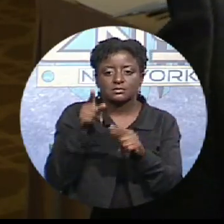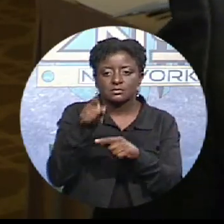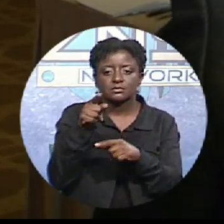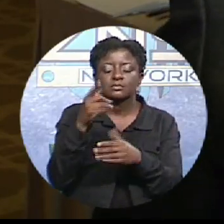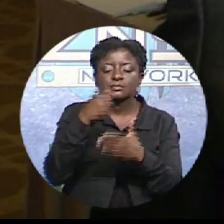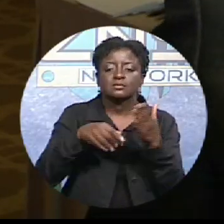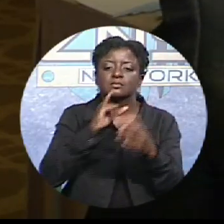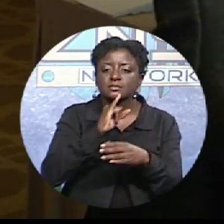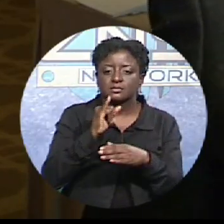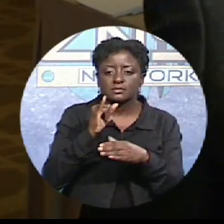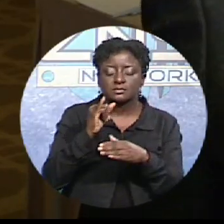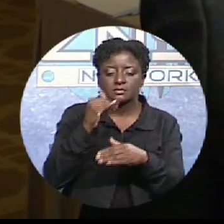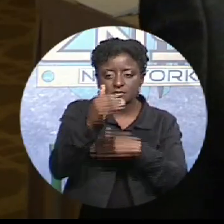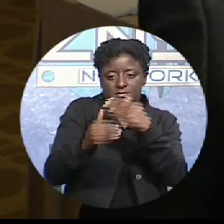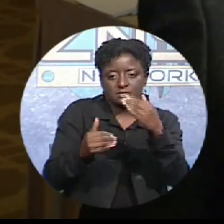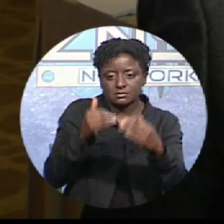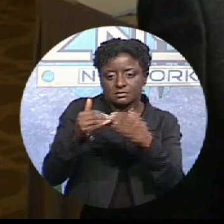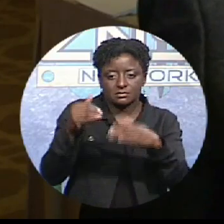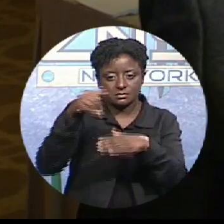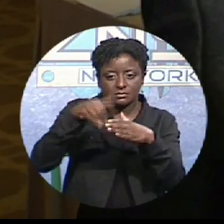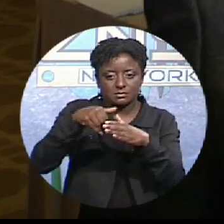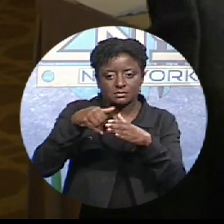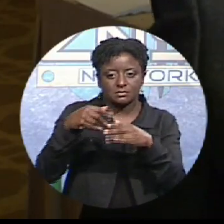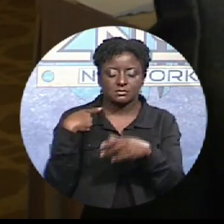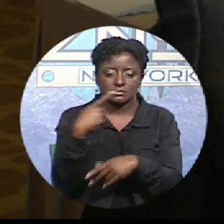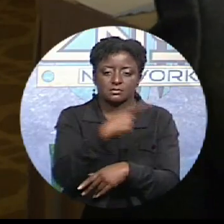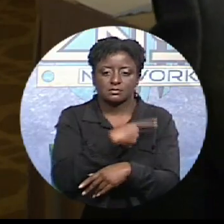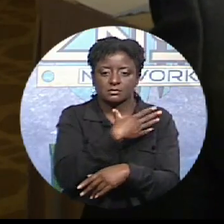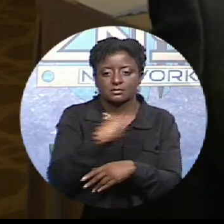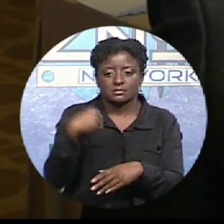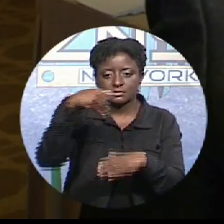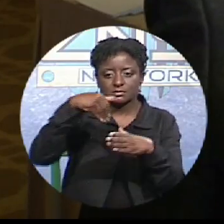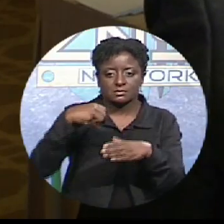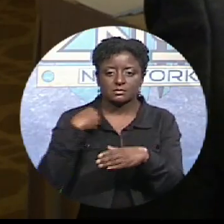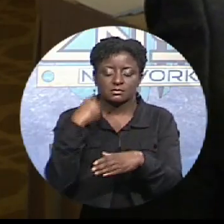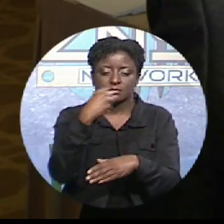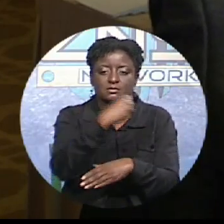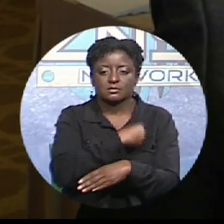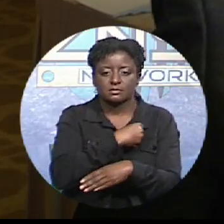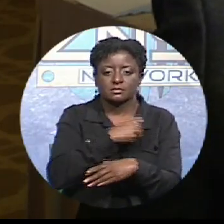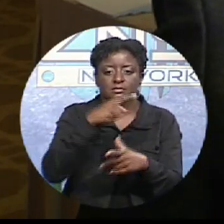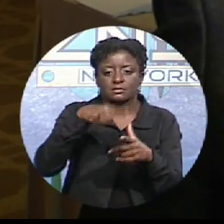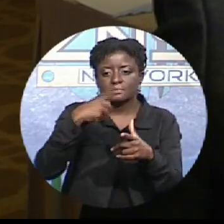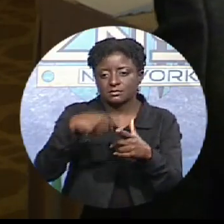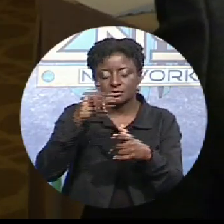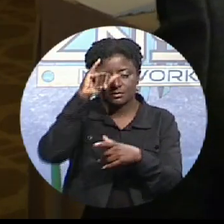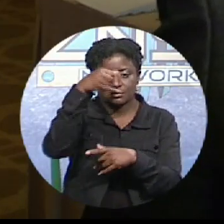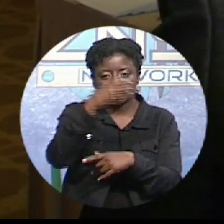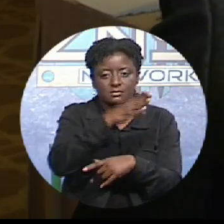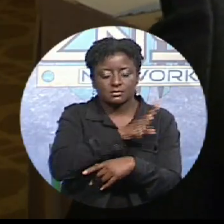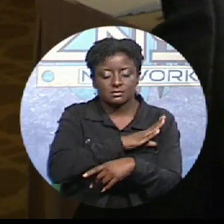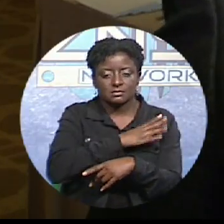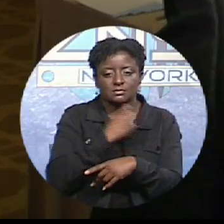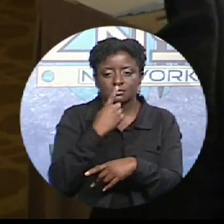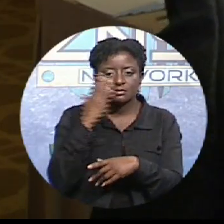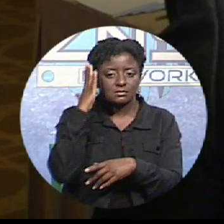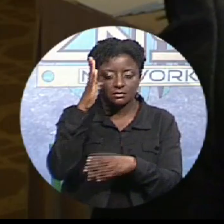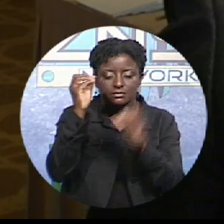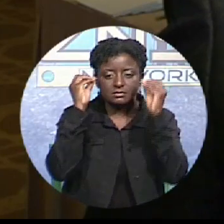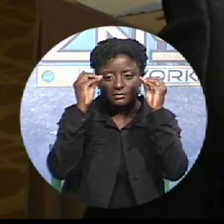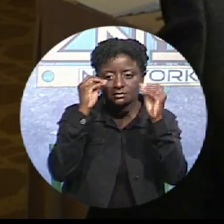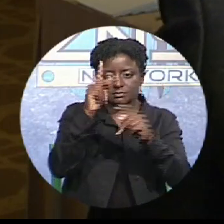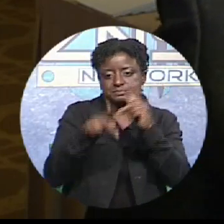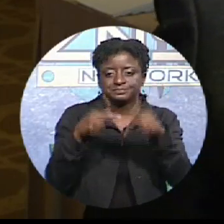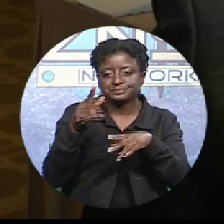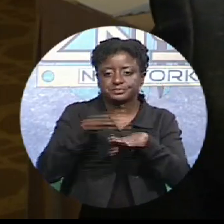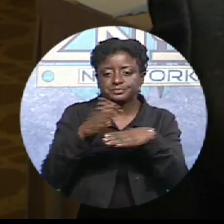comes to Parliament? What is protocol in the Senate? Then we have Jeff Beckles, who is going to teach persons on service